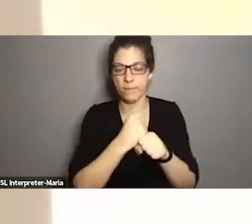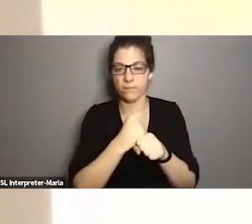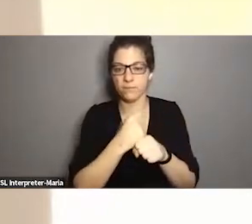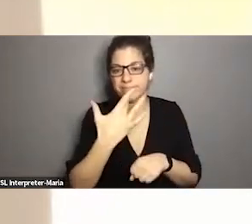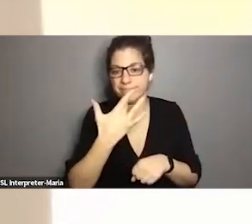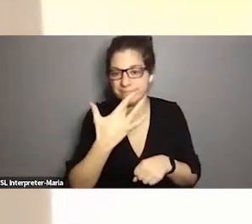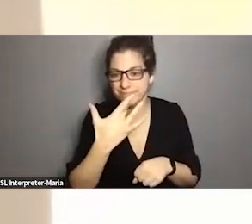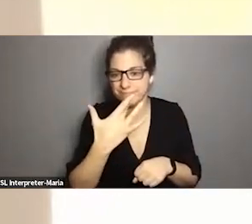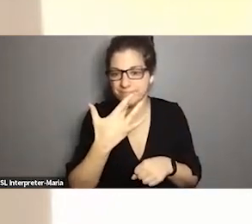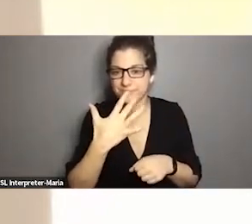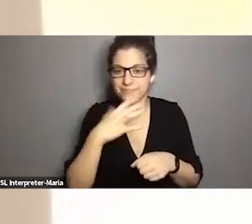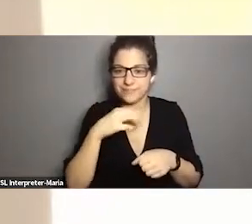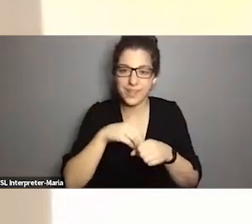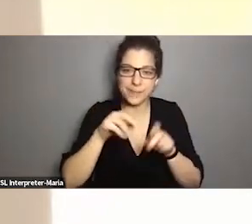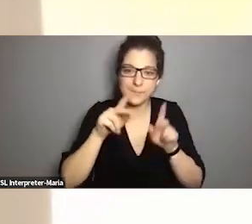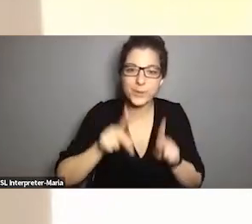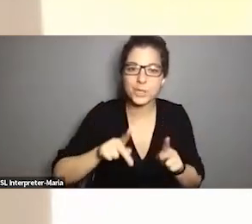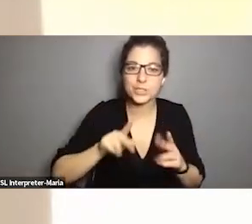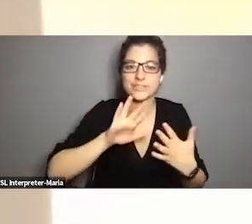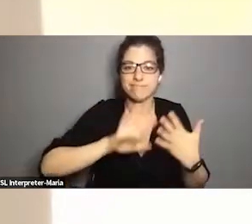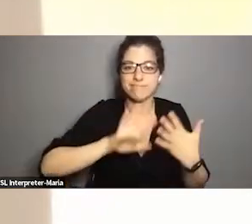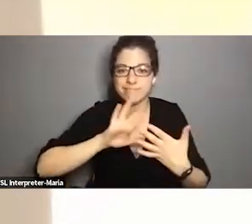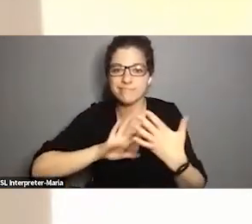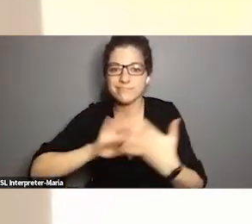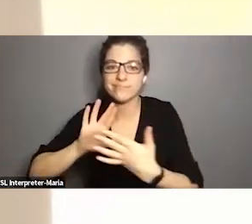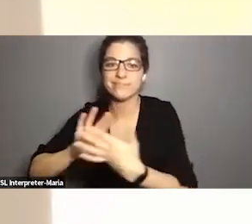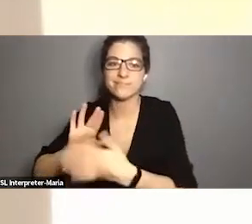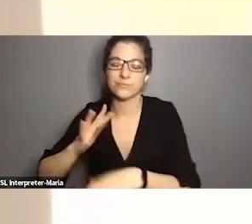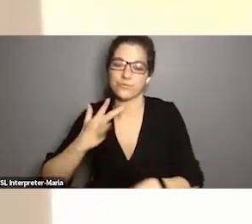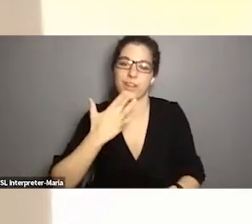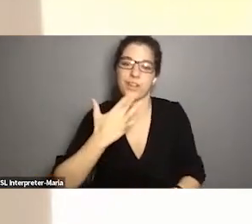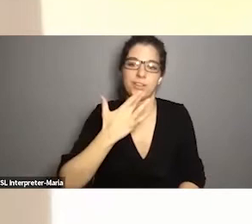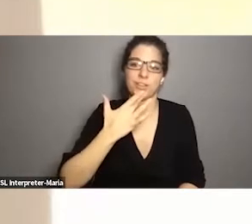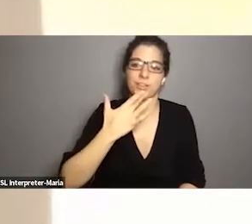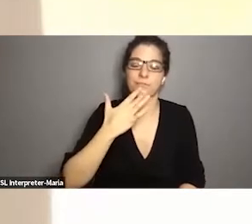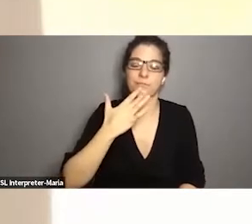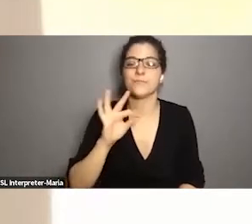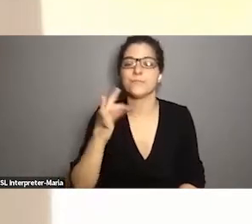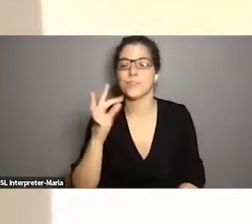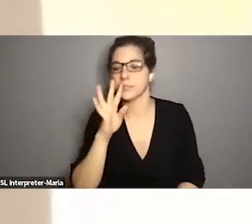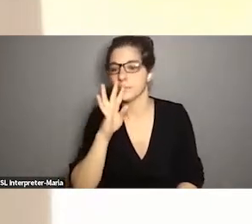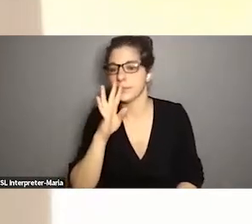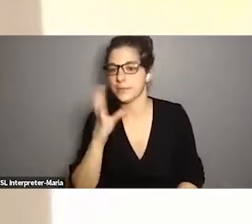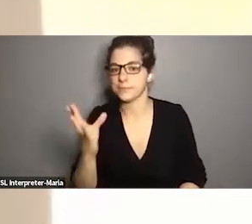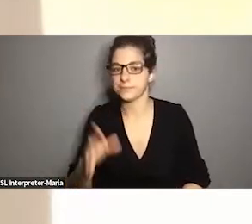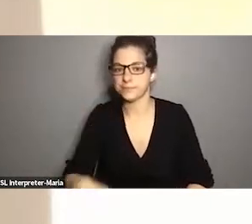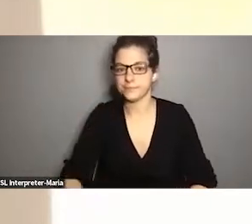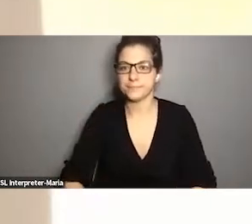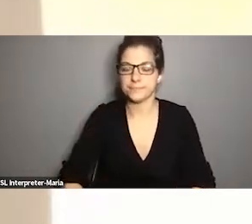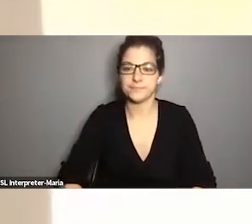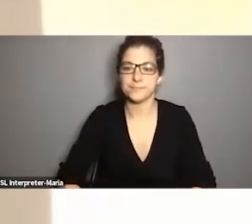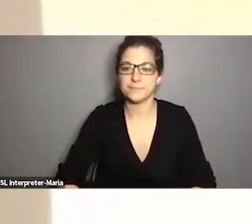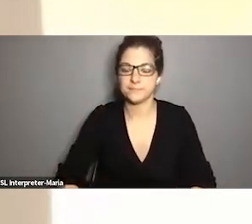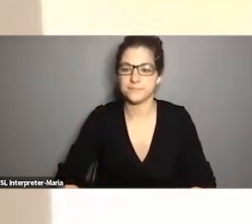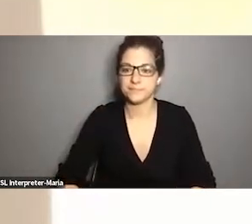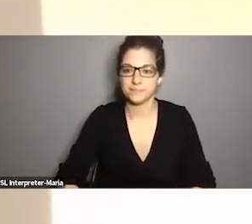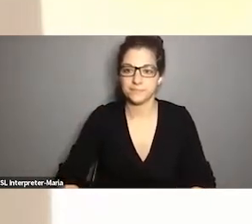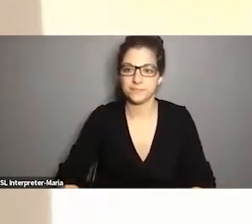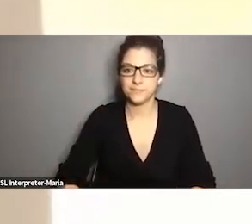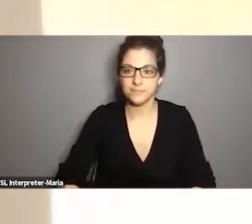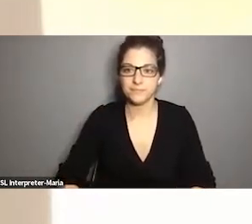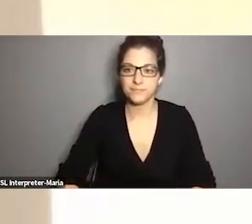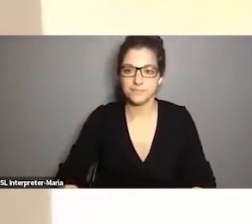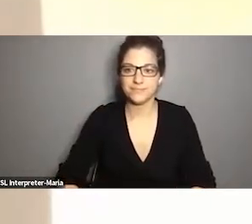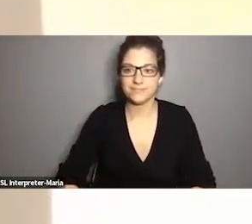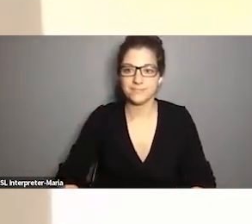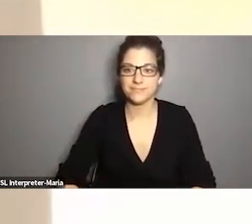rather have been doing this in person. Bonjour tout le monde, je suis ravi d'être ici aujourd'hui avec vous tous.